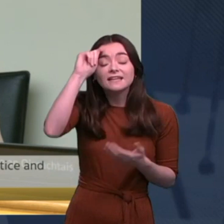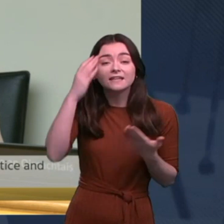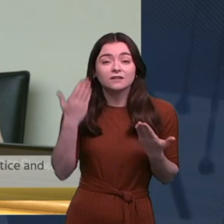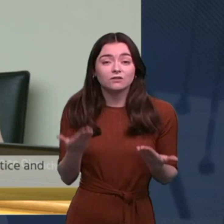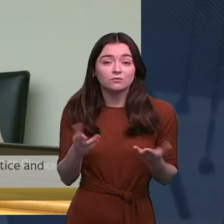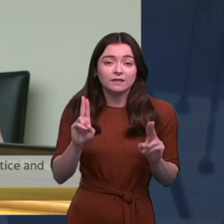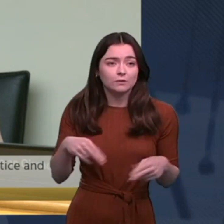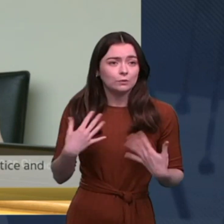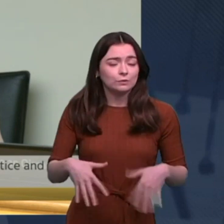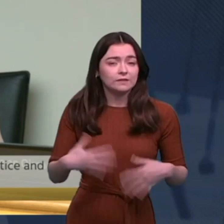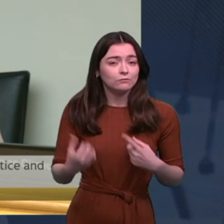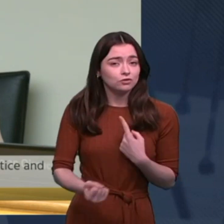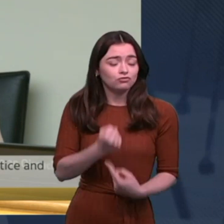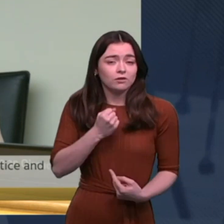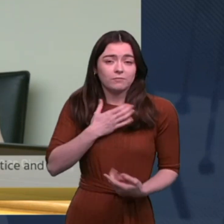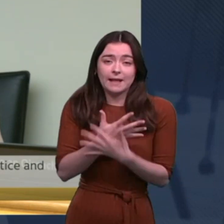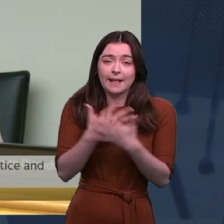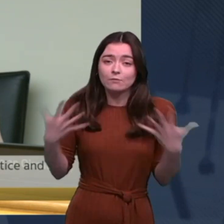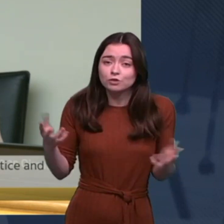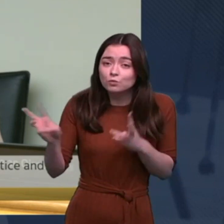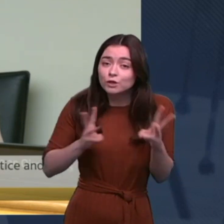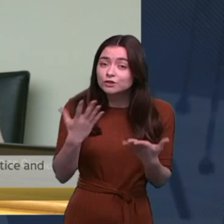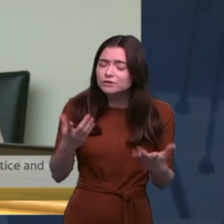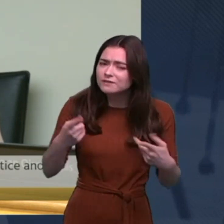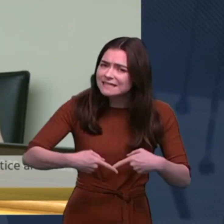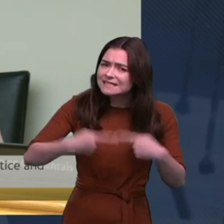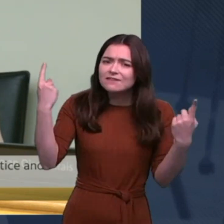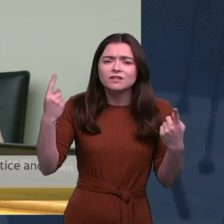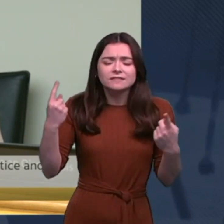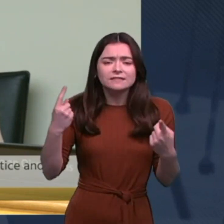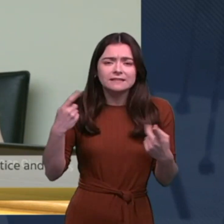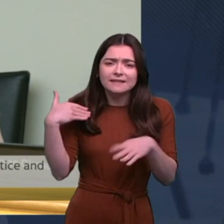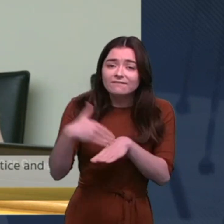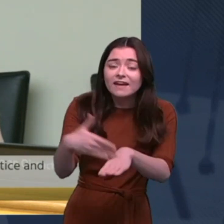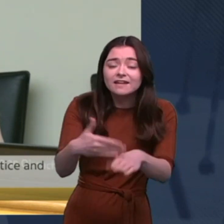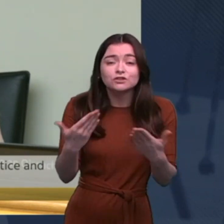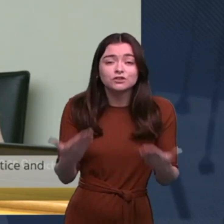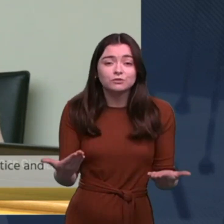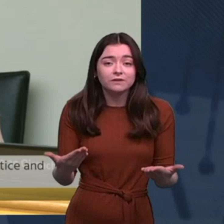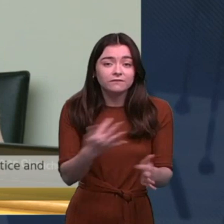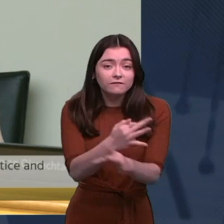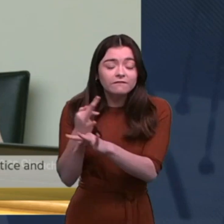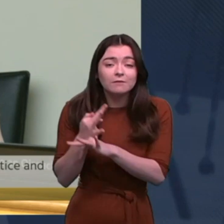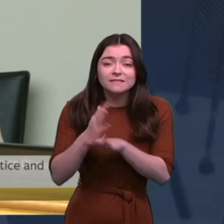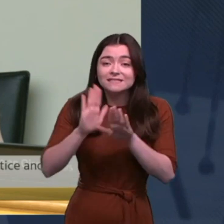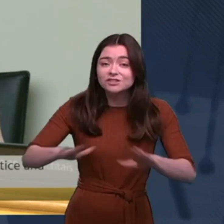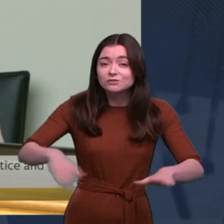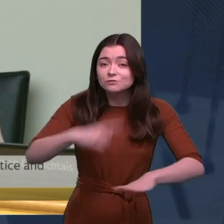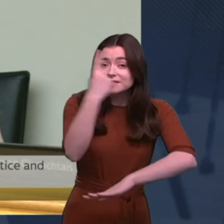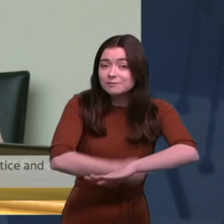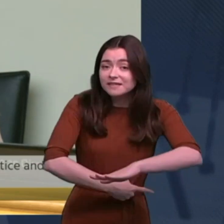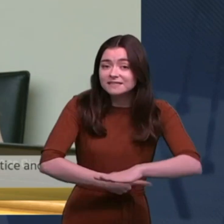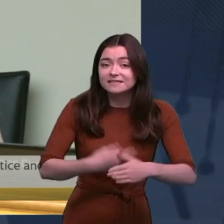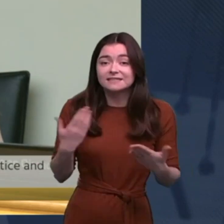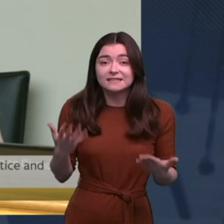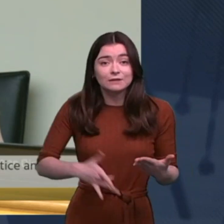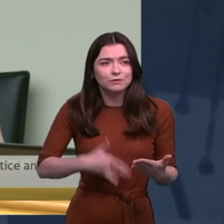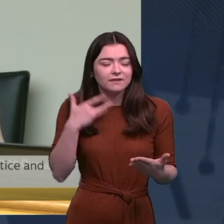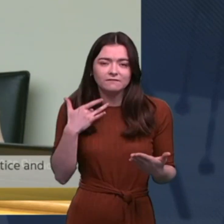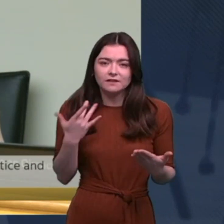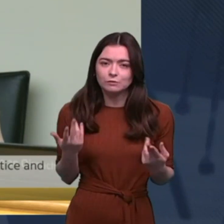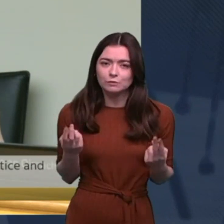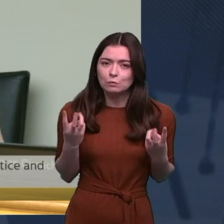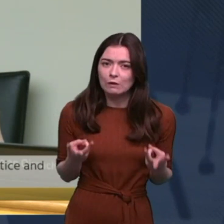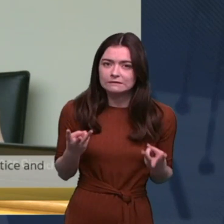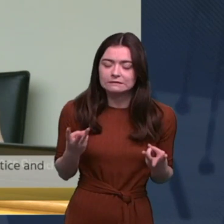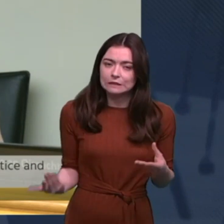extent of your work and the huge kind of difference and impact you're making for families and children with disabilities. And I think you could feel the urge in the room for that to be extended